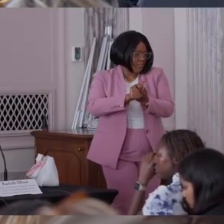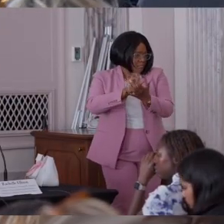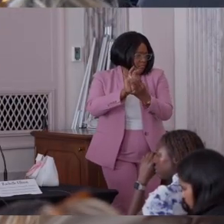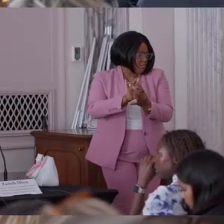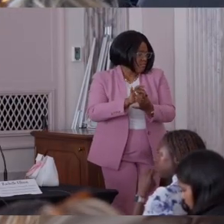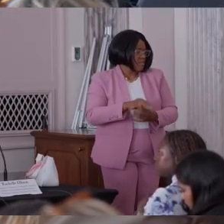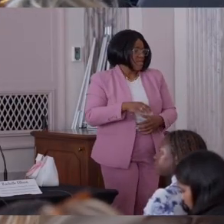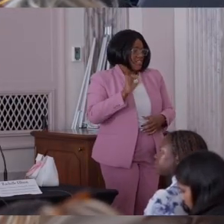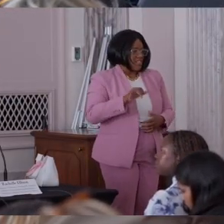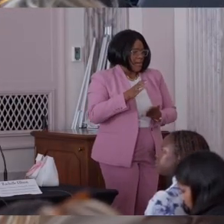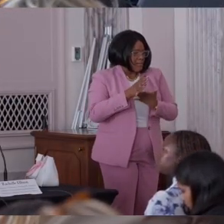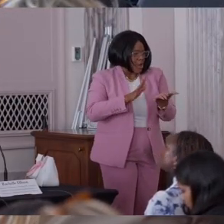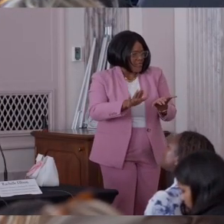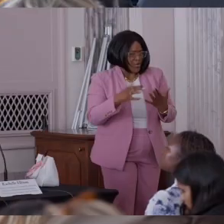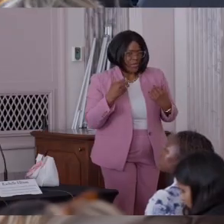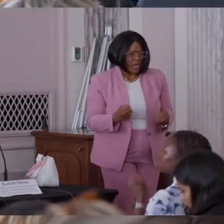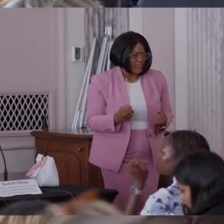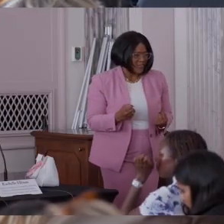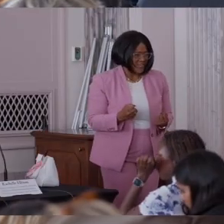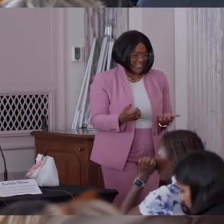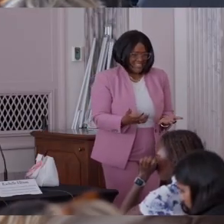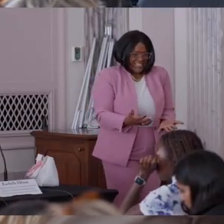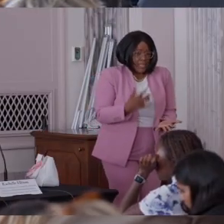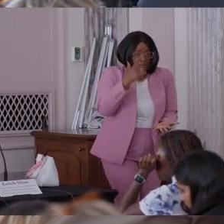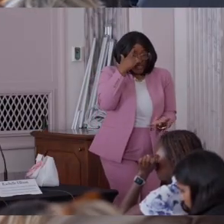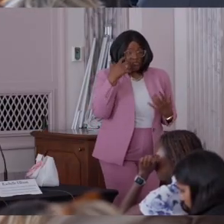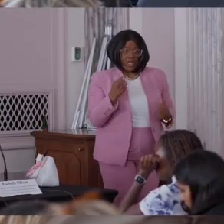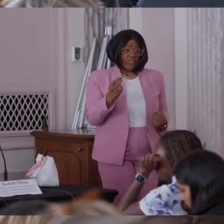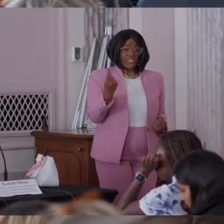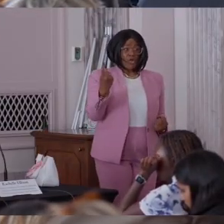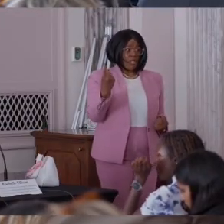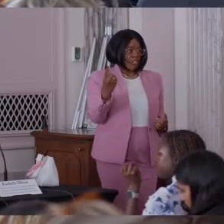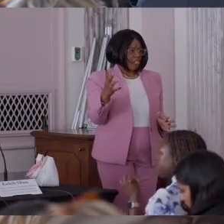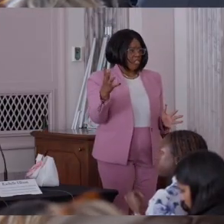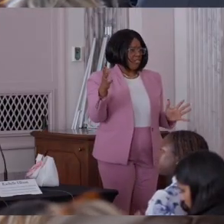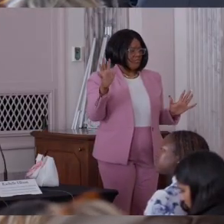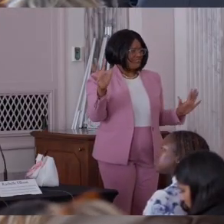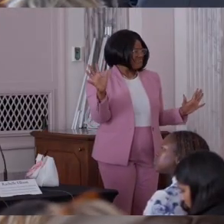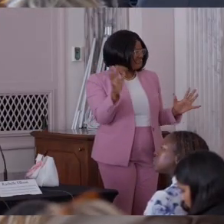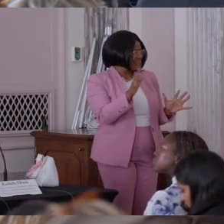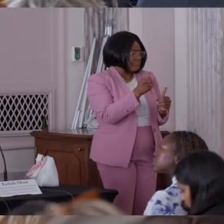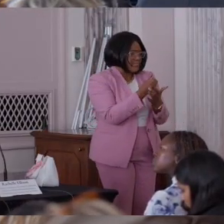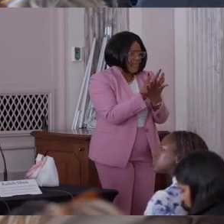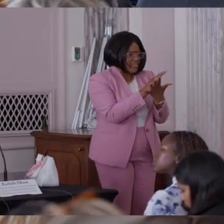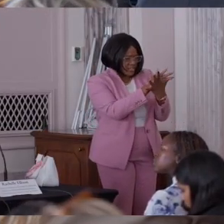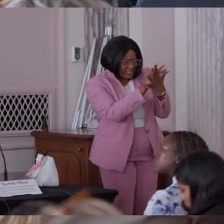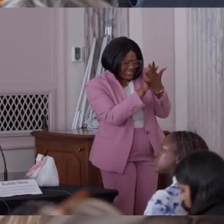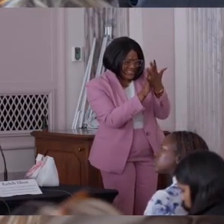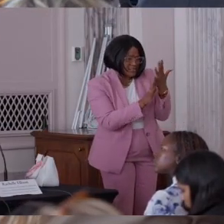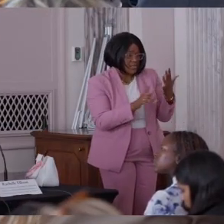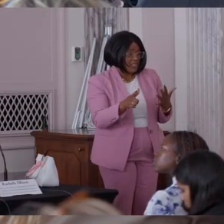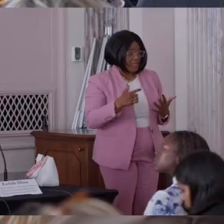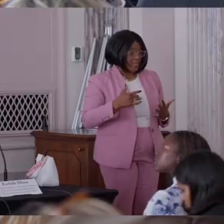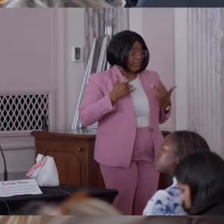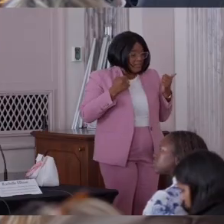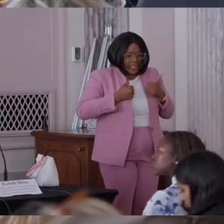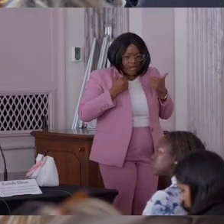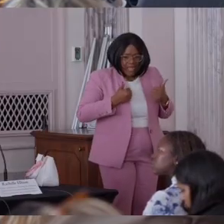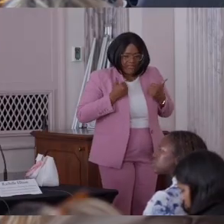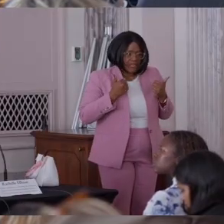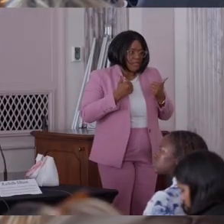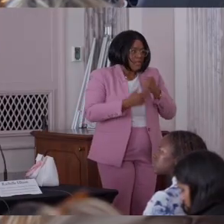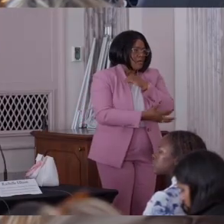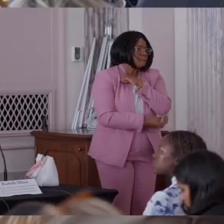person's recovery. It's not just the mental health condition. If they are living in poverty and they just